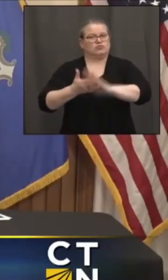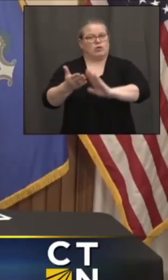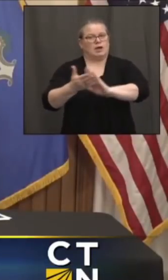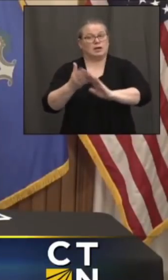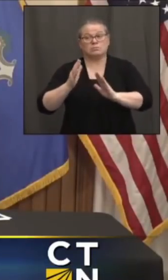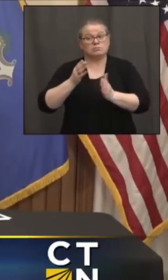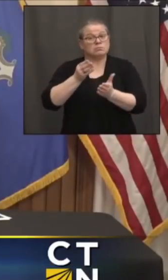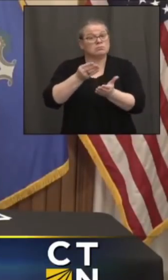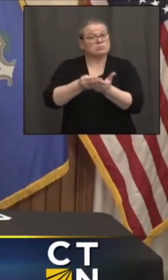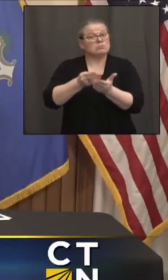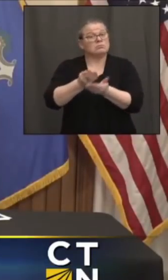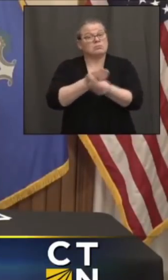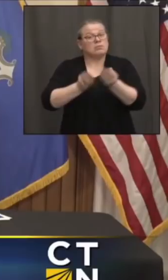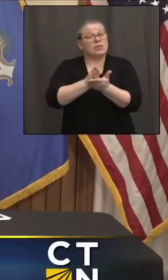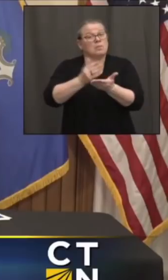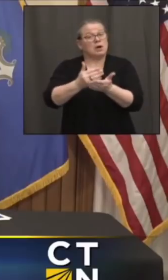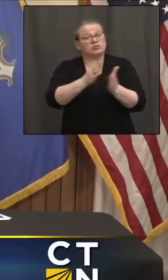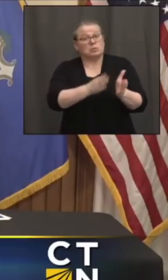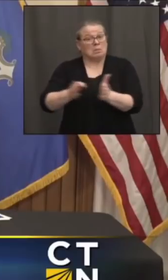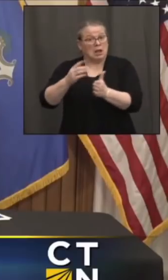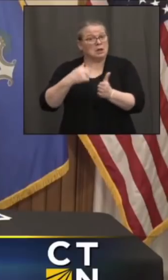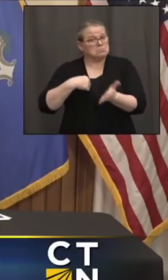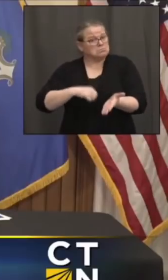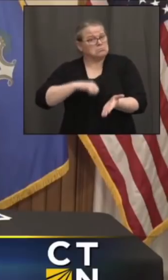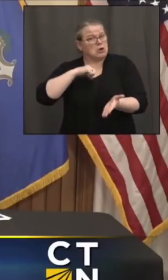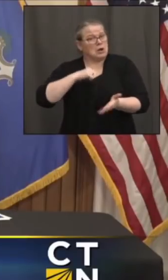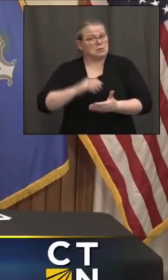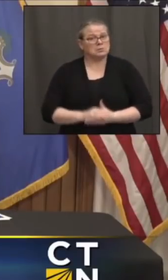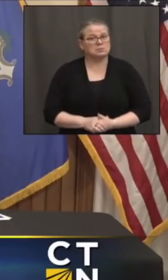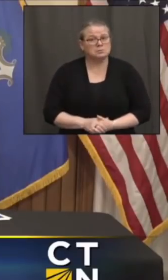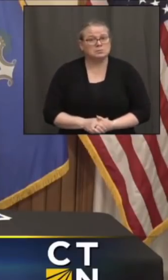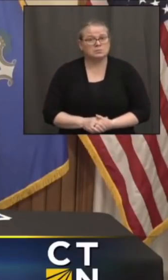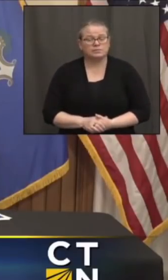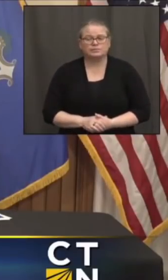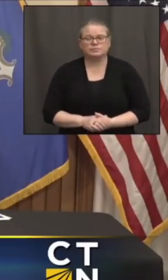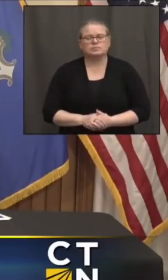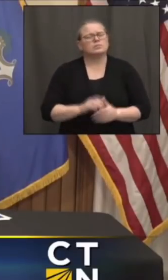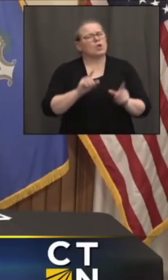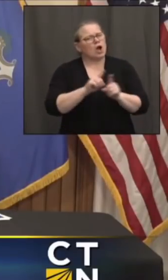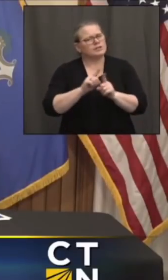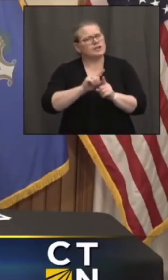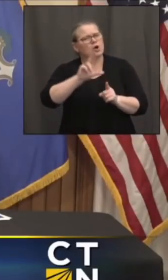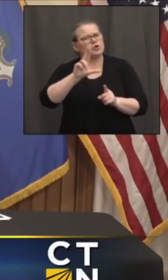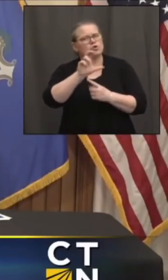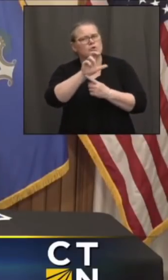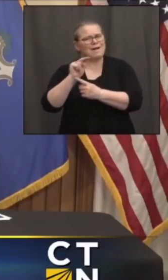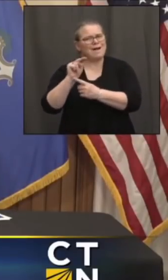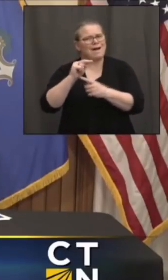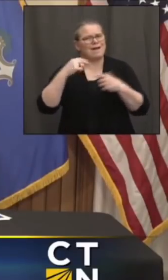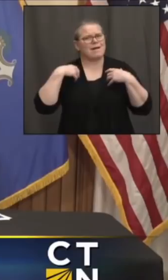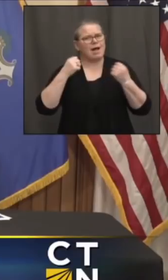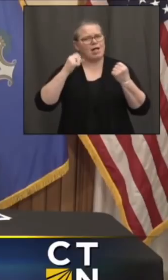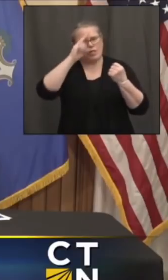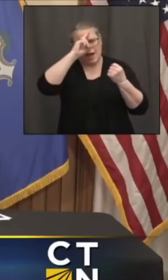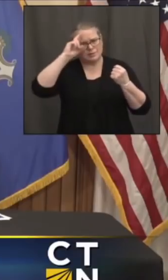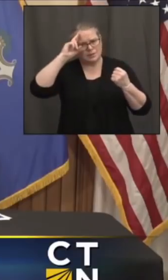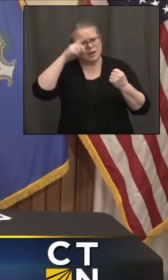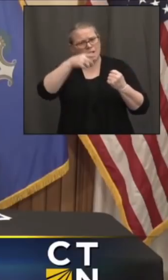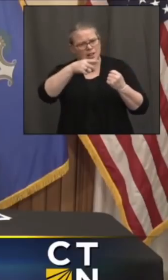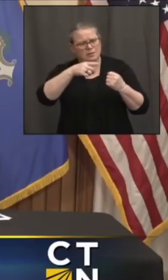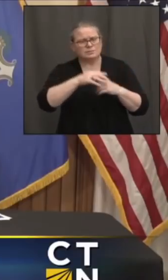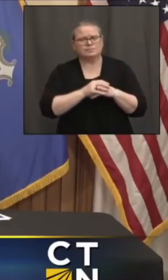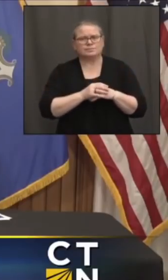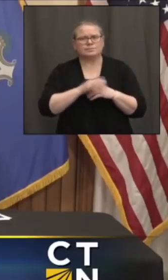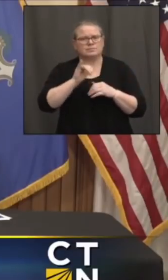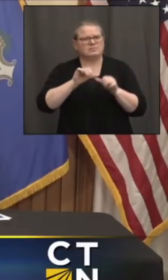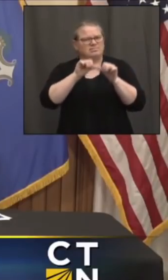Also, you set aside $40 million for the Yukon Health Center. That is a long-running issue, as you know, in which